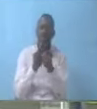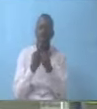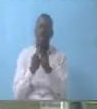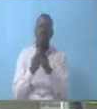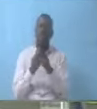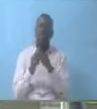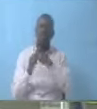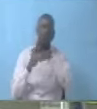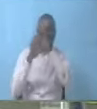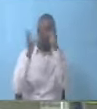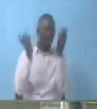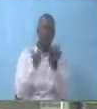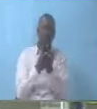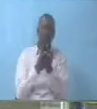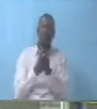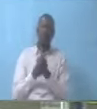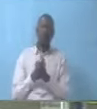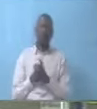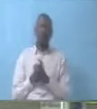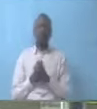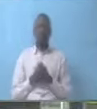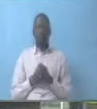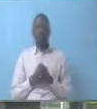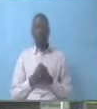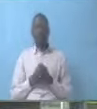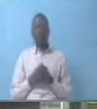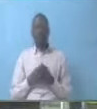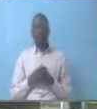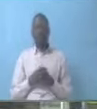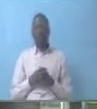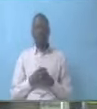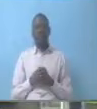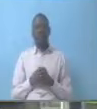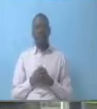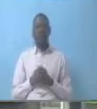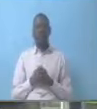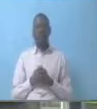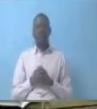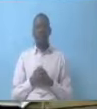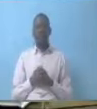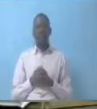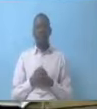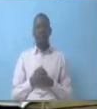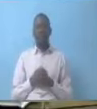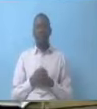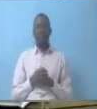I saw Palio Hamne, the friend Conaclo, Ajutinga Hamne, non Leno, Jotte, Alinity.